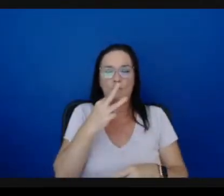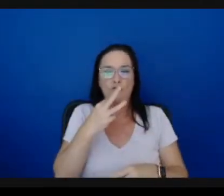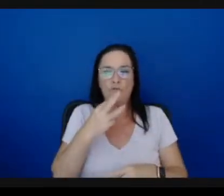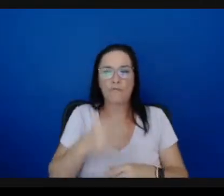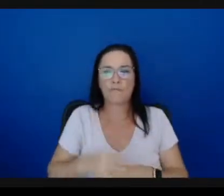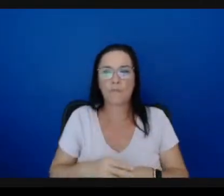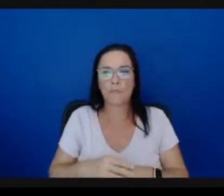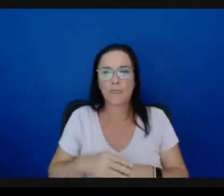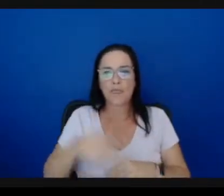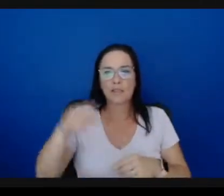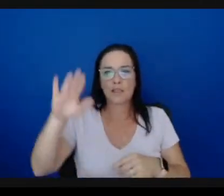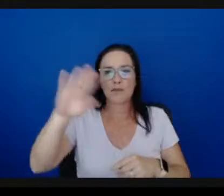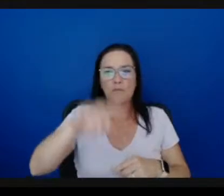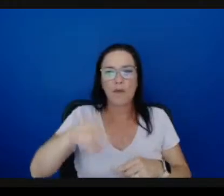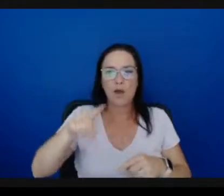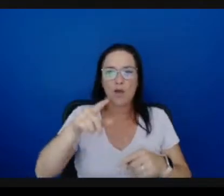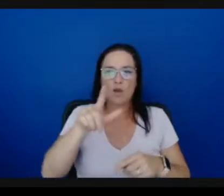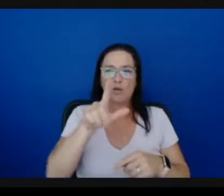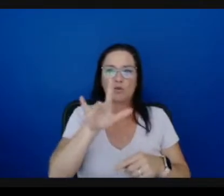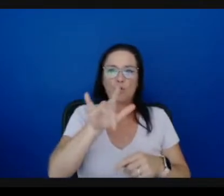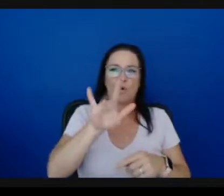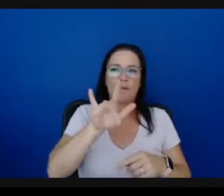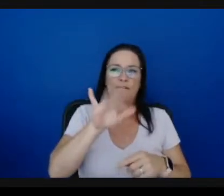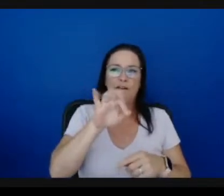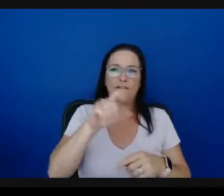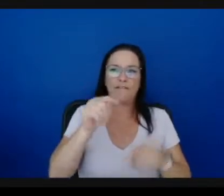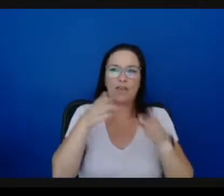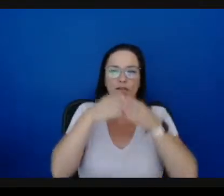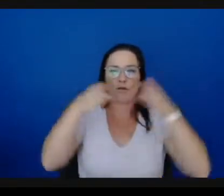about 25 feet wide at the top.